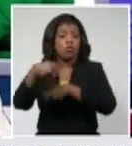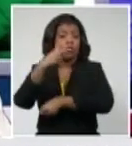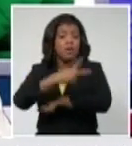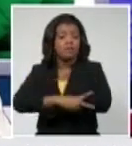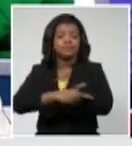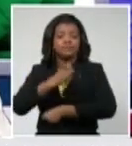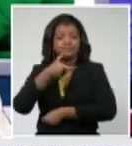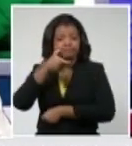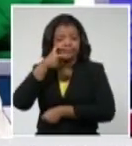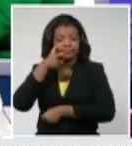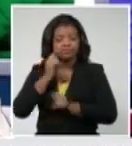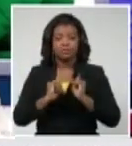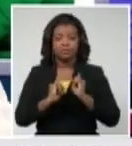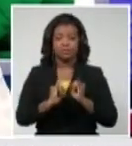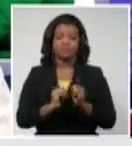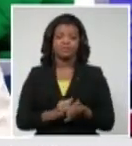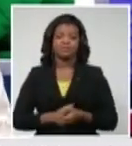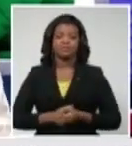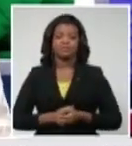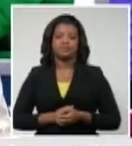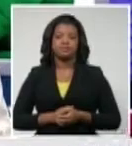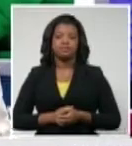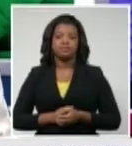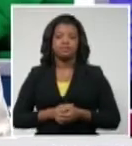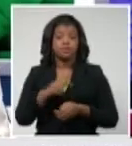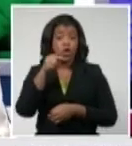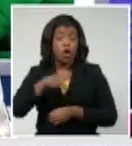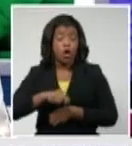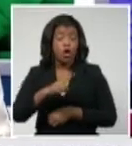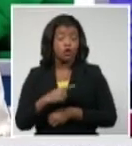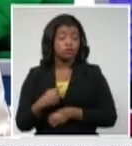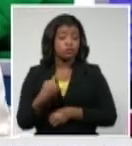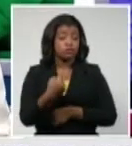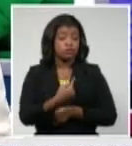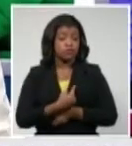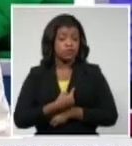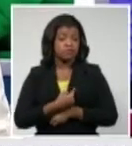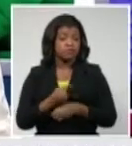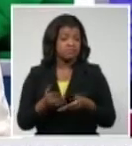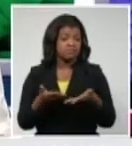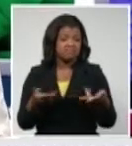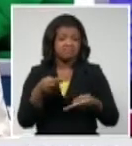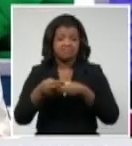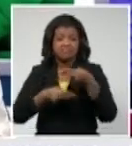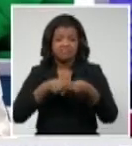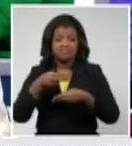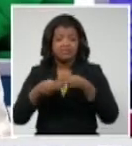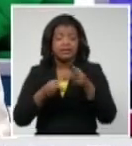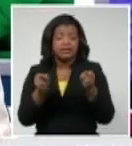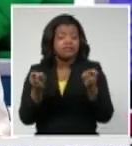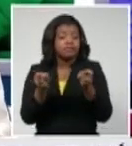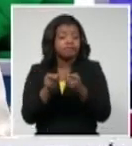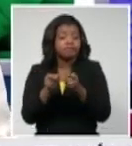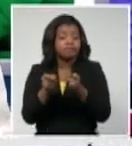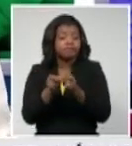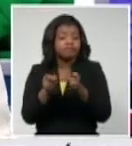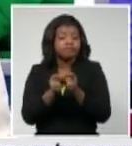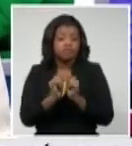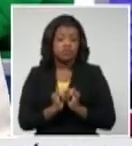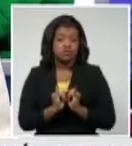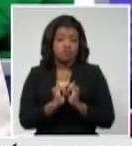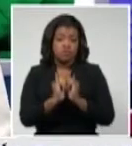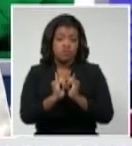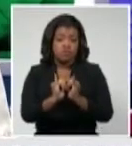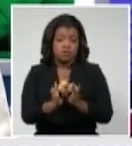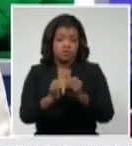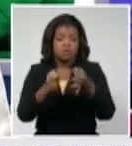radio stations also transmitting this program, and above all to everyone tuned in to this briefing. Today we are going